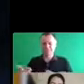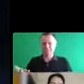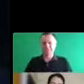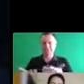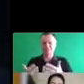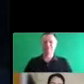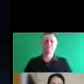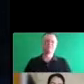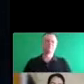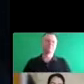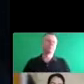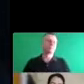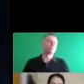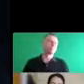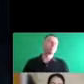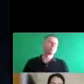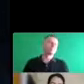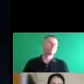wanted to make